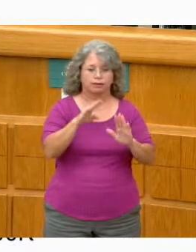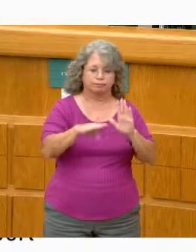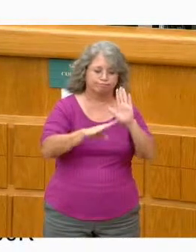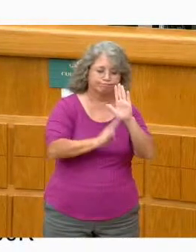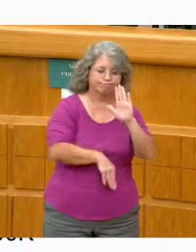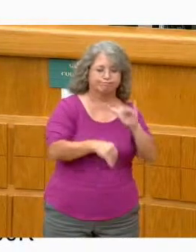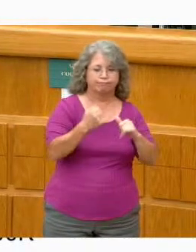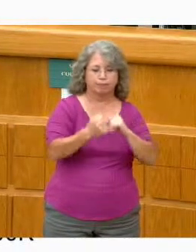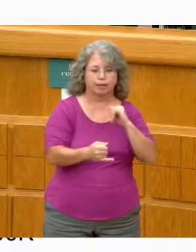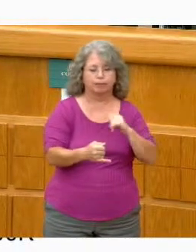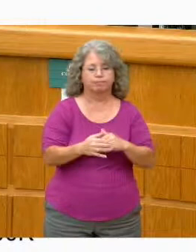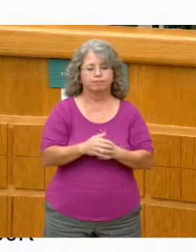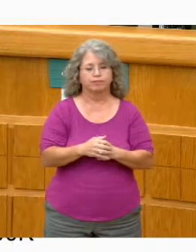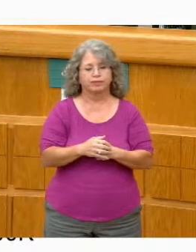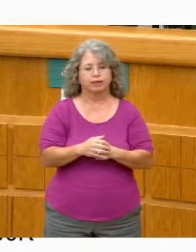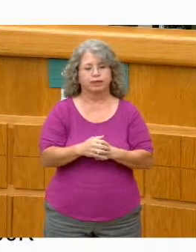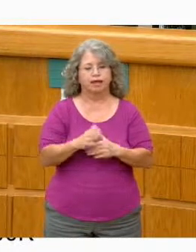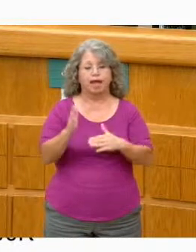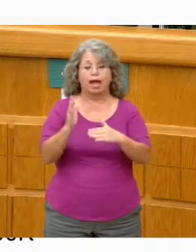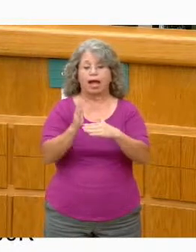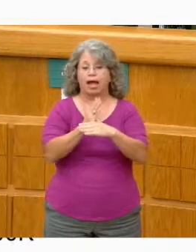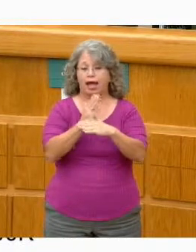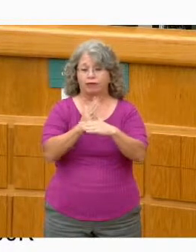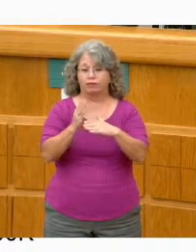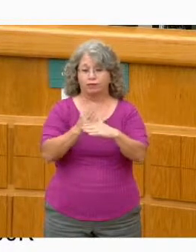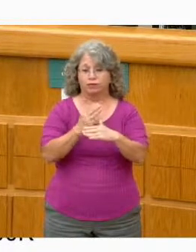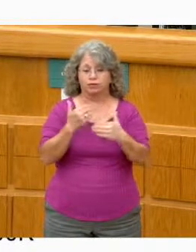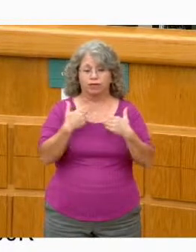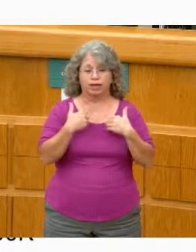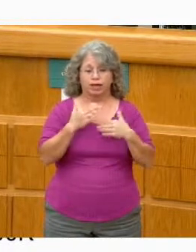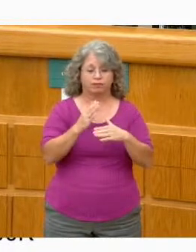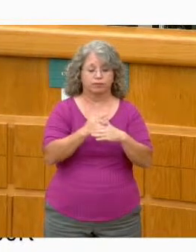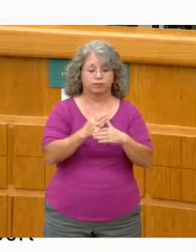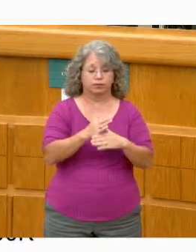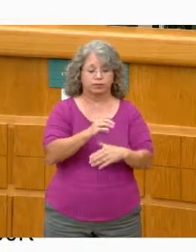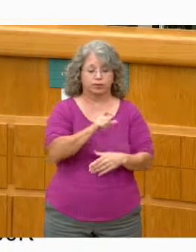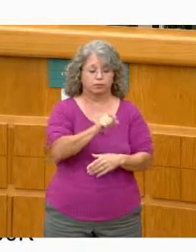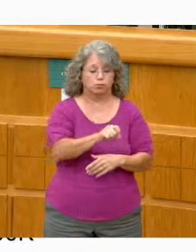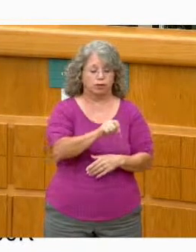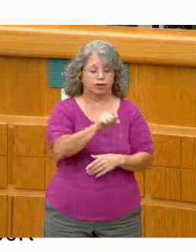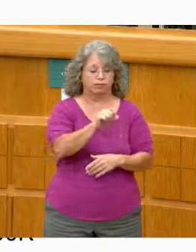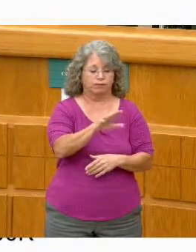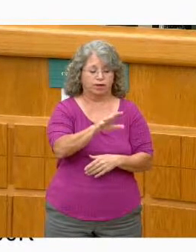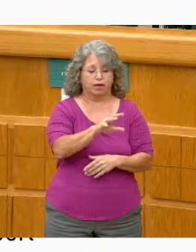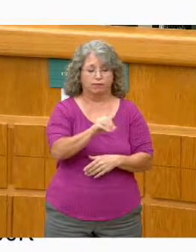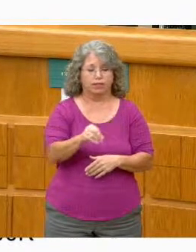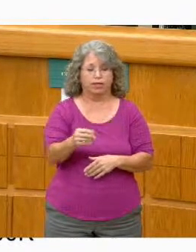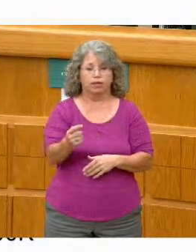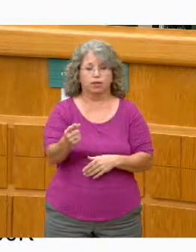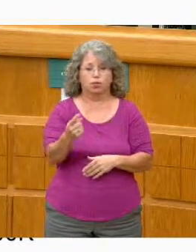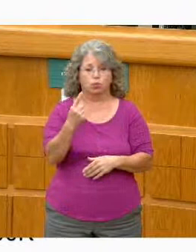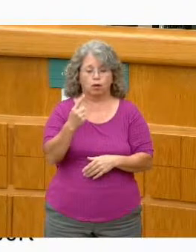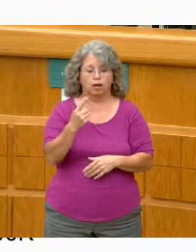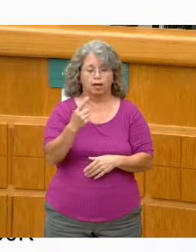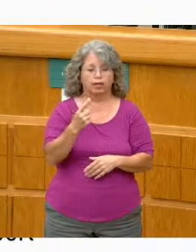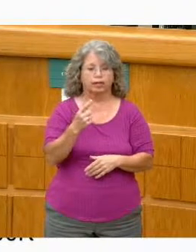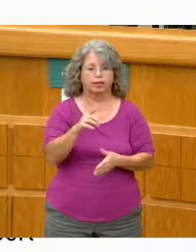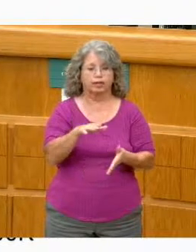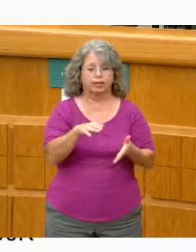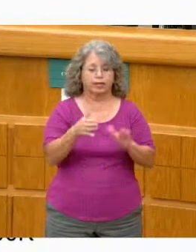we're still not as low as we'd like to be. So right now, on average, there's between 0.5 and